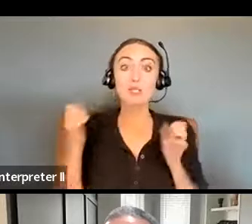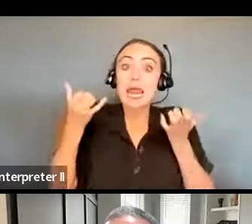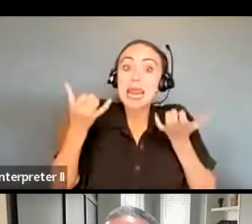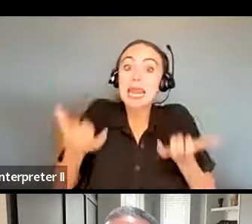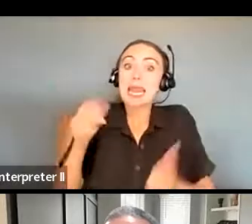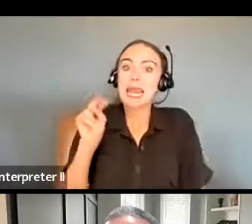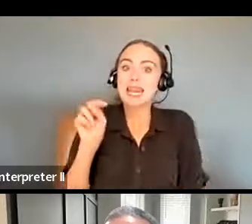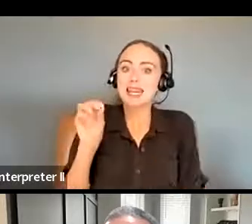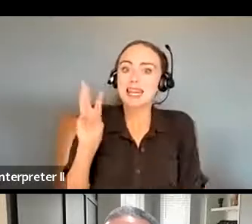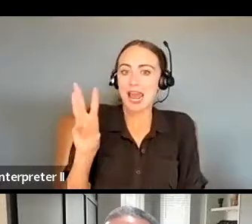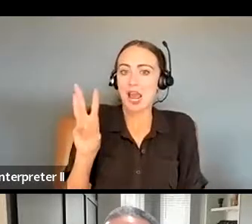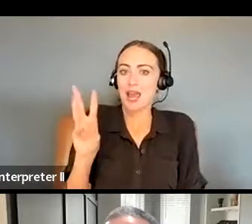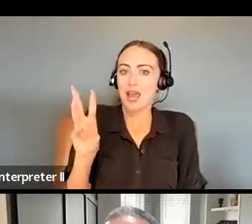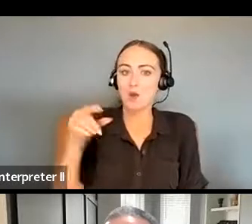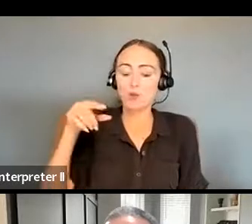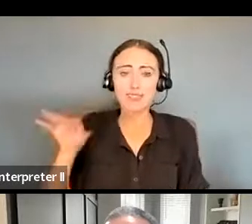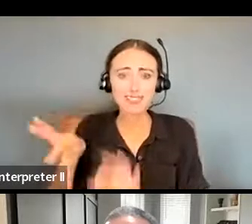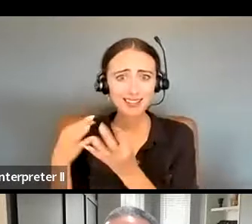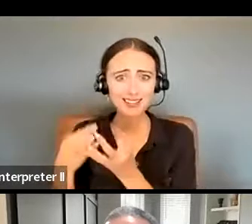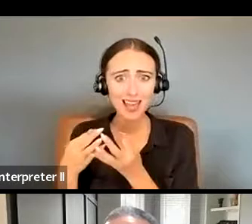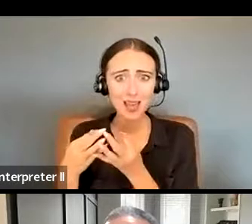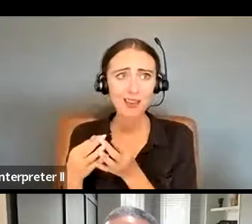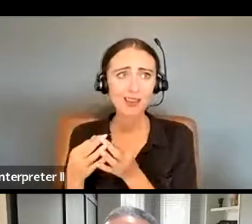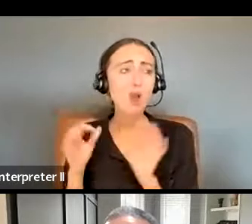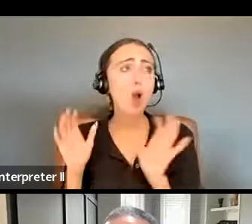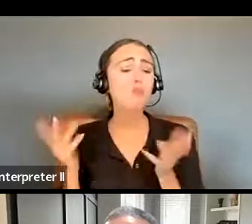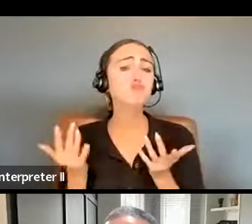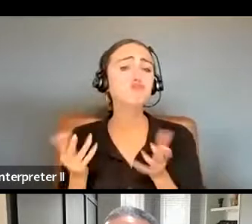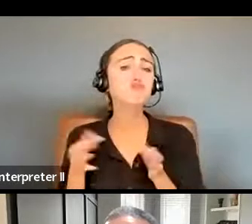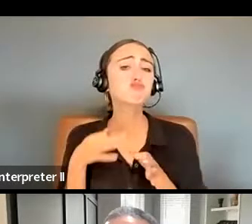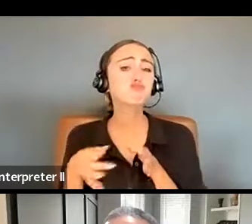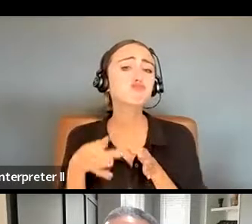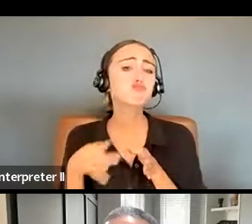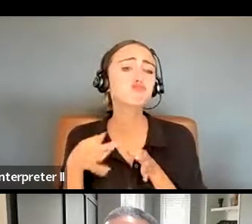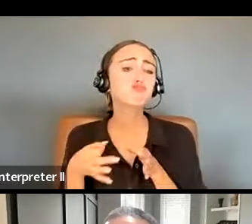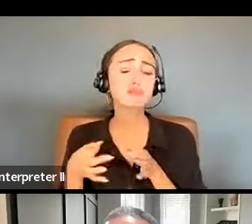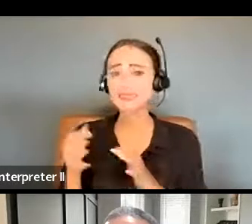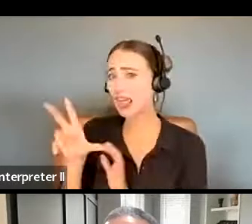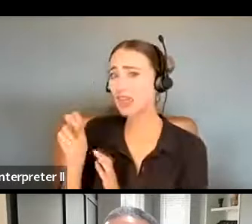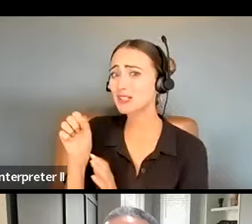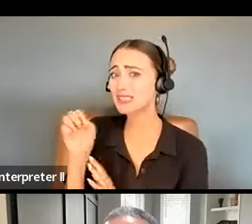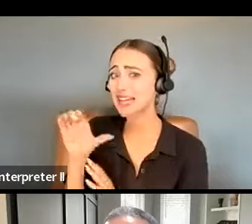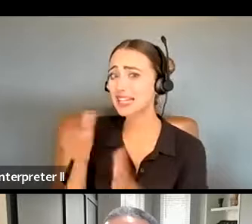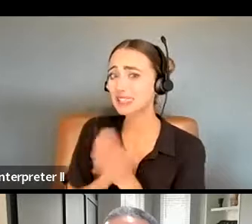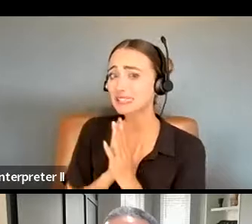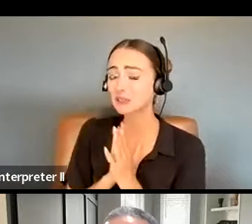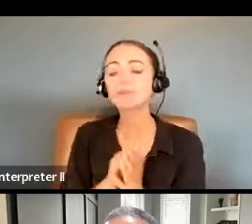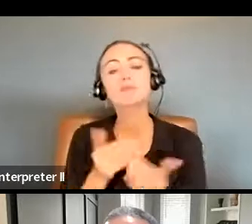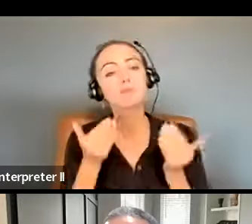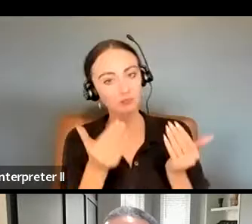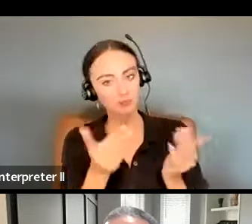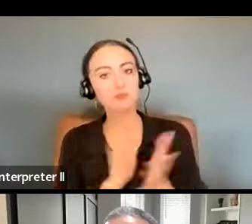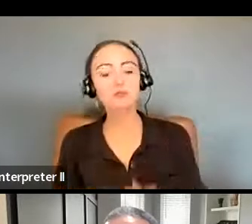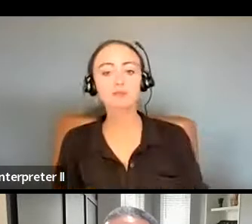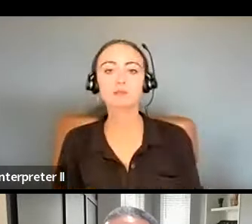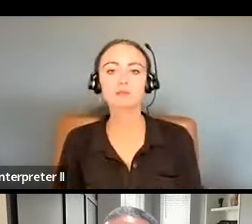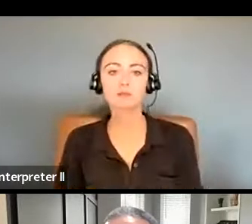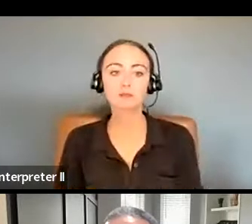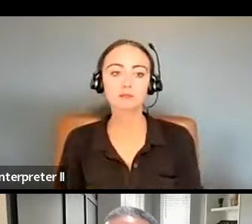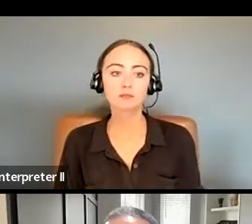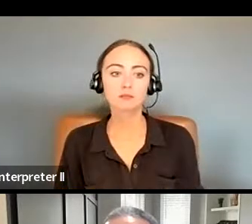now, and those families cannot afford to wait until the permanent. Could I have 30 more seconds, Mr. Chairman? Without objection. Thank